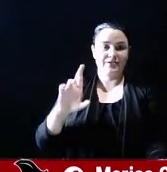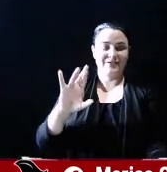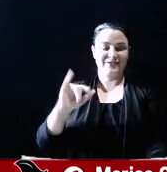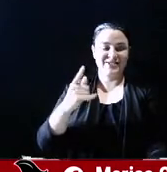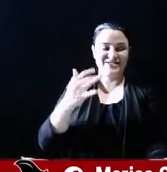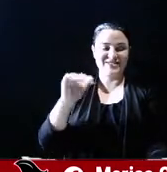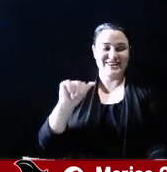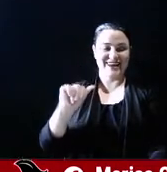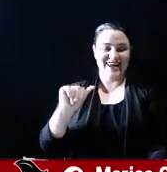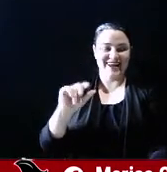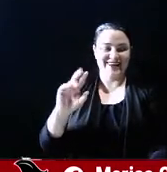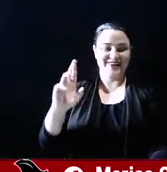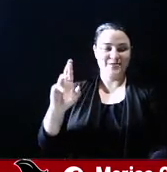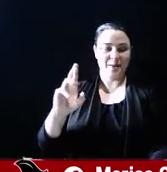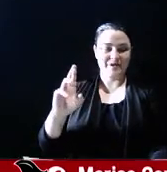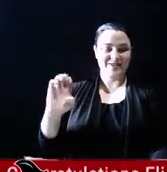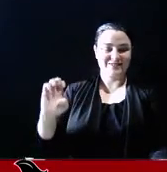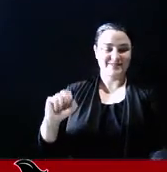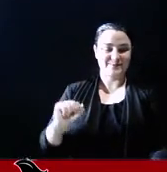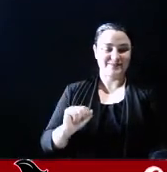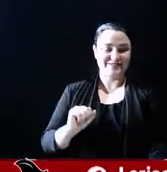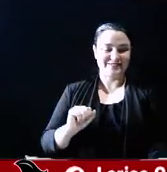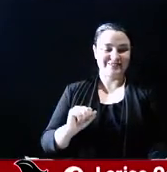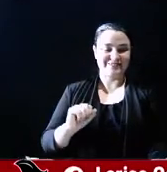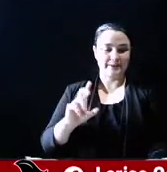Virginia Ramirez Espinosa.